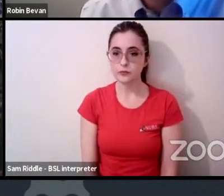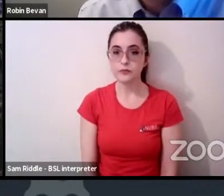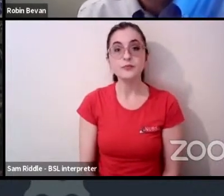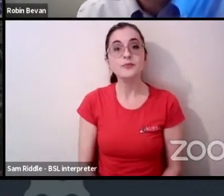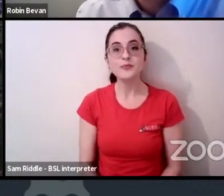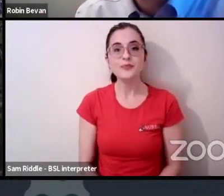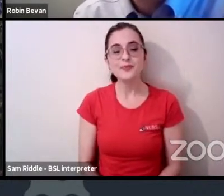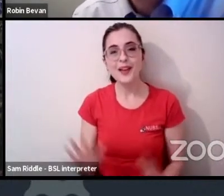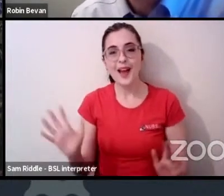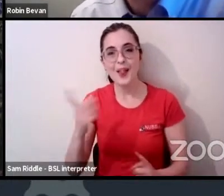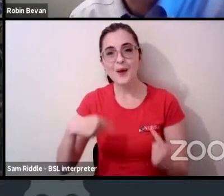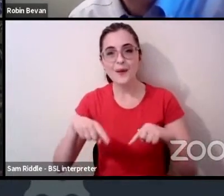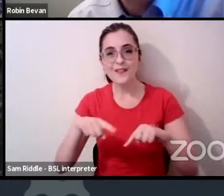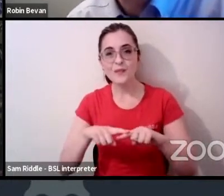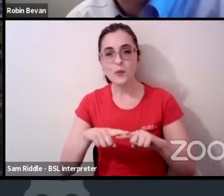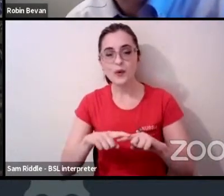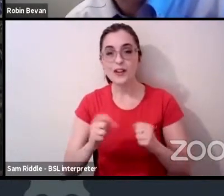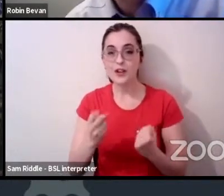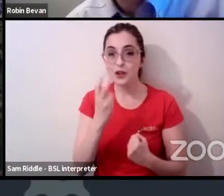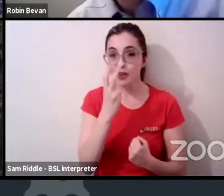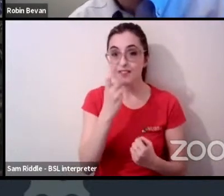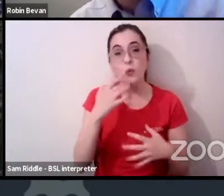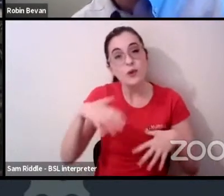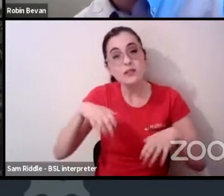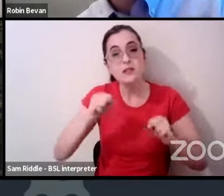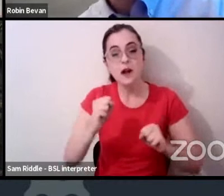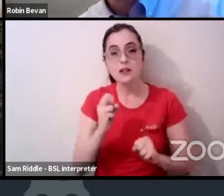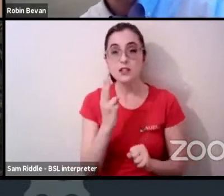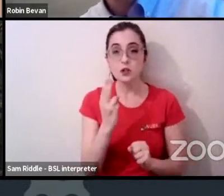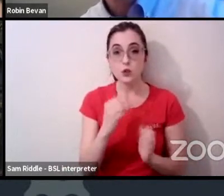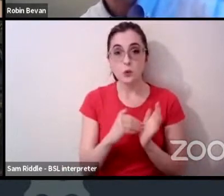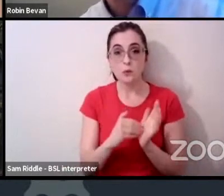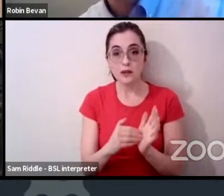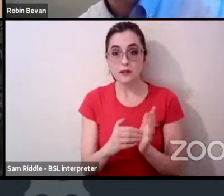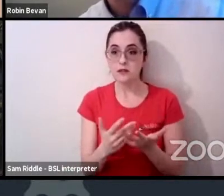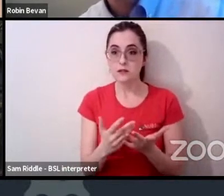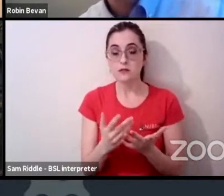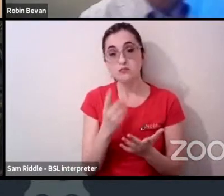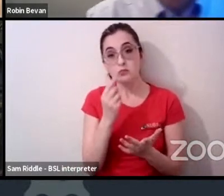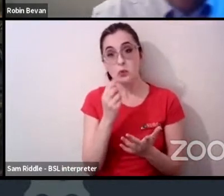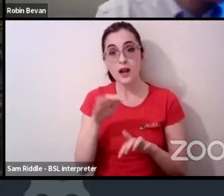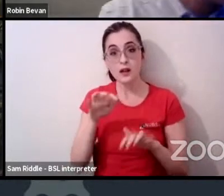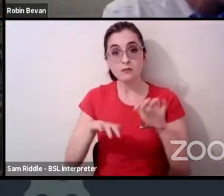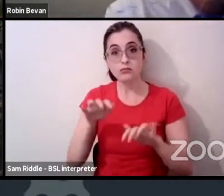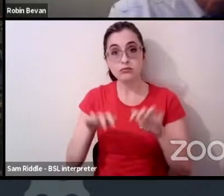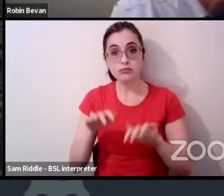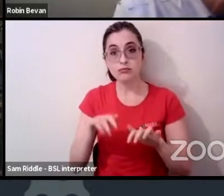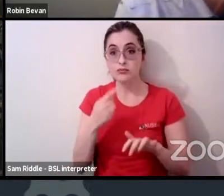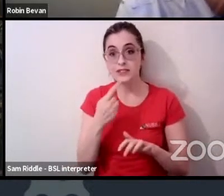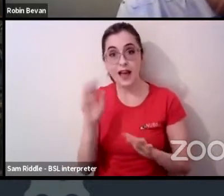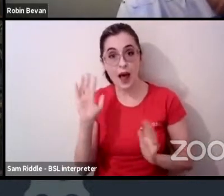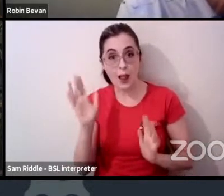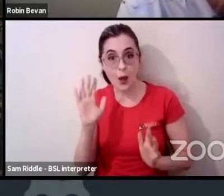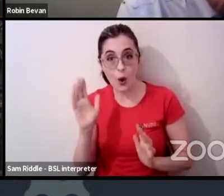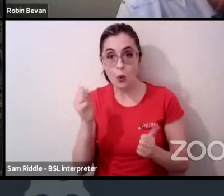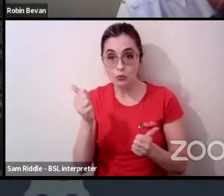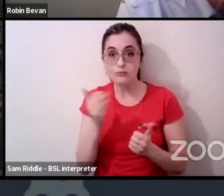Hello there, everyone, and good evening. We'll be starting in 2 minutes. Feel free to put a message in the chat and say hello. Thank you.